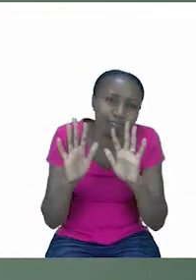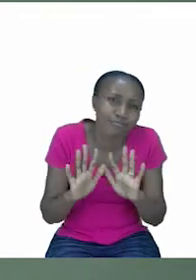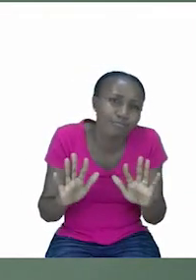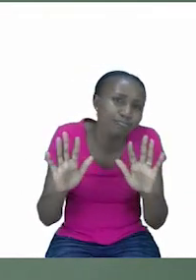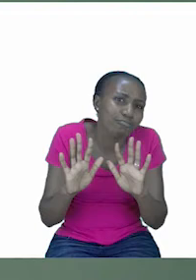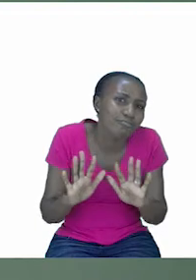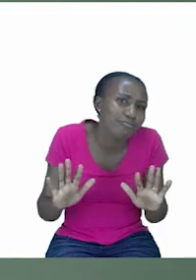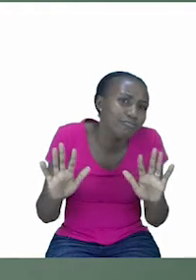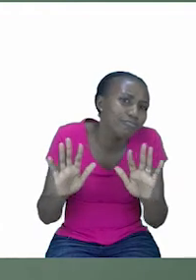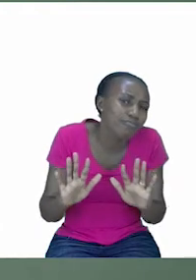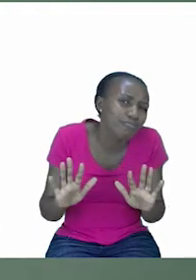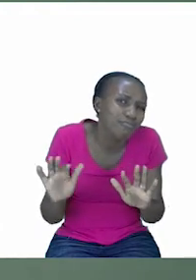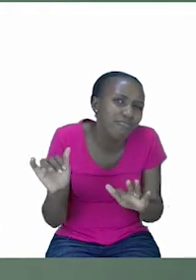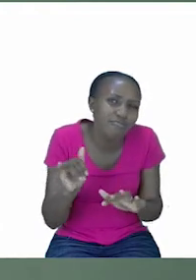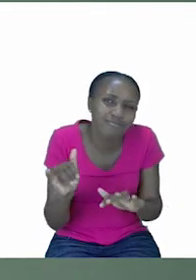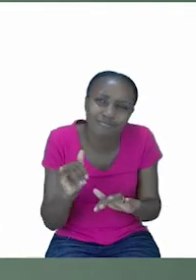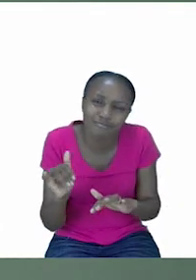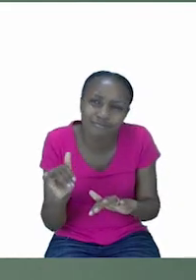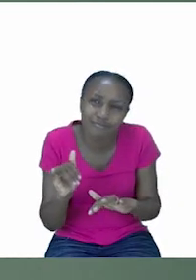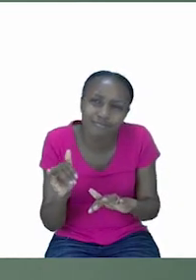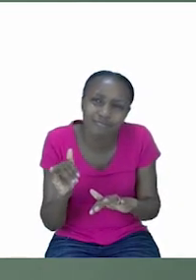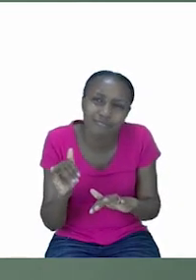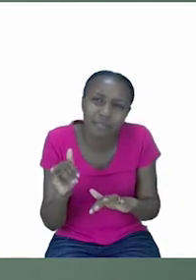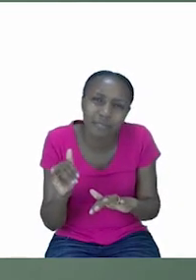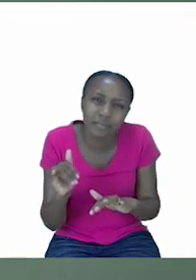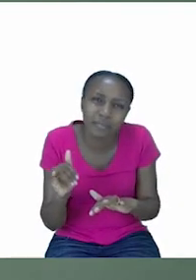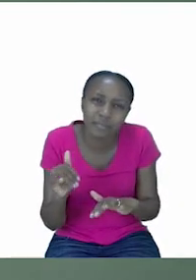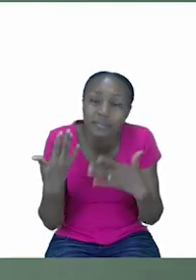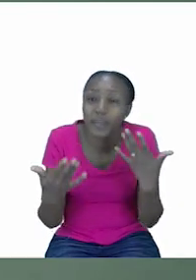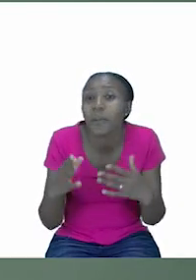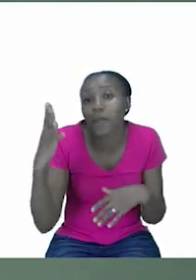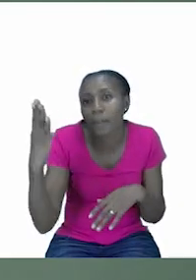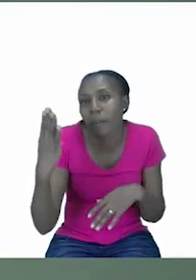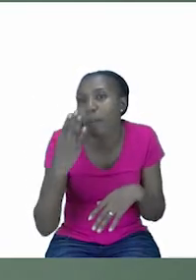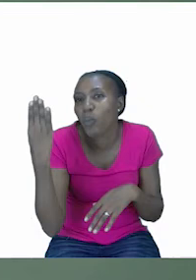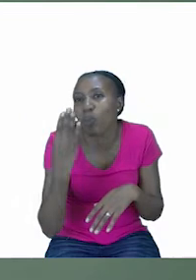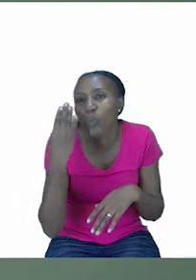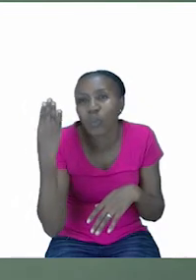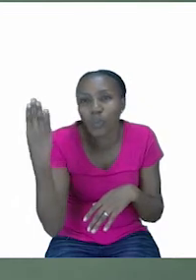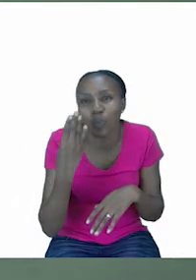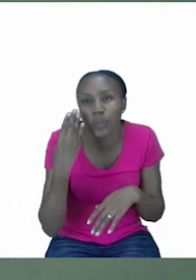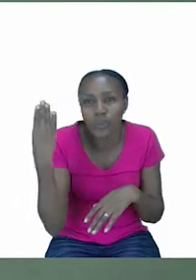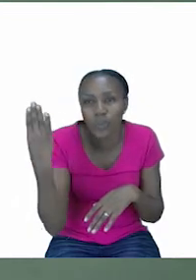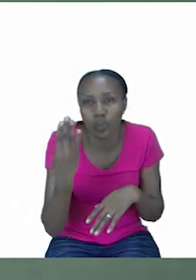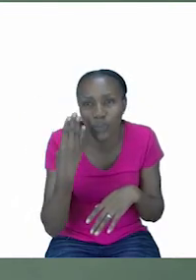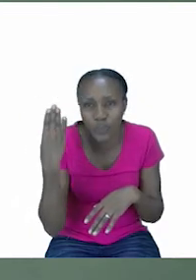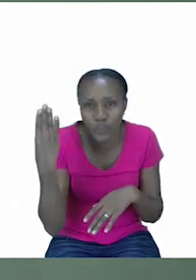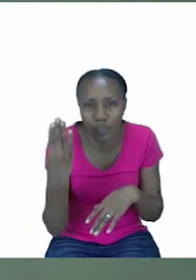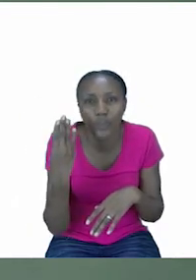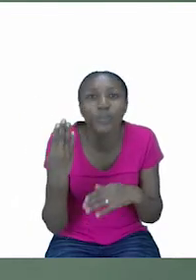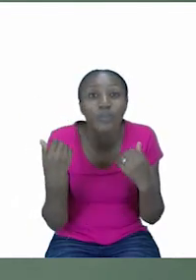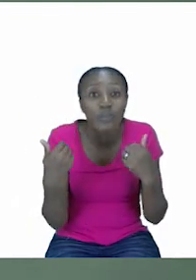up to his belt, I can make it blue. I'm going to just start here so that you